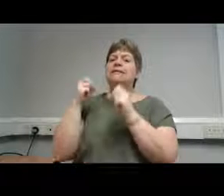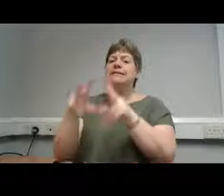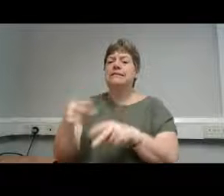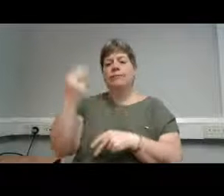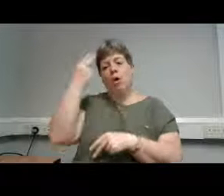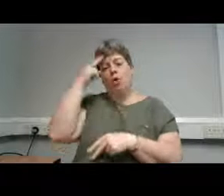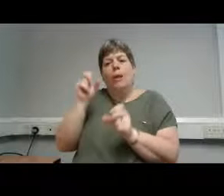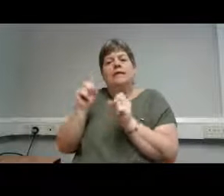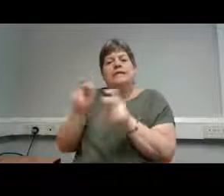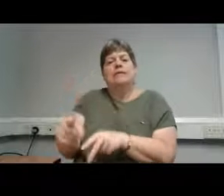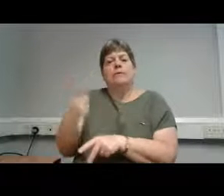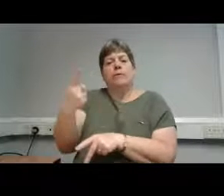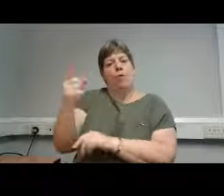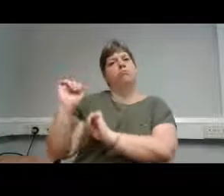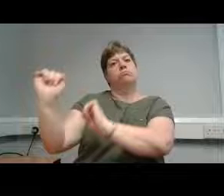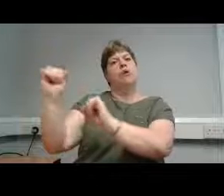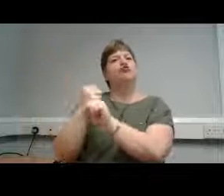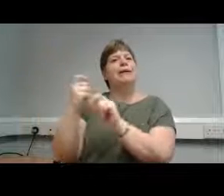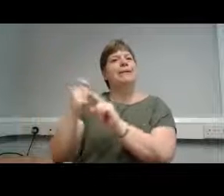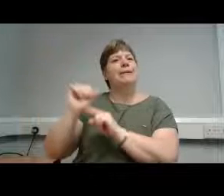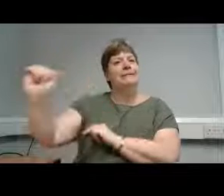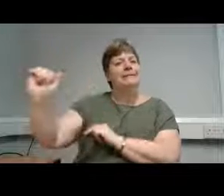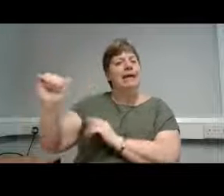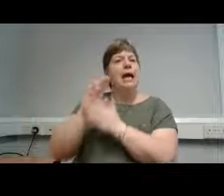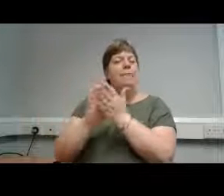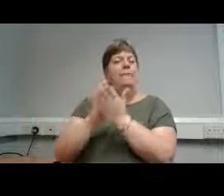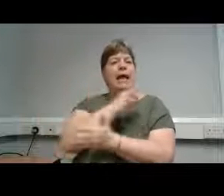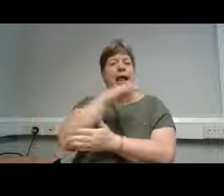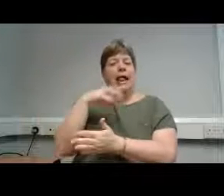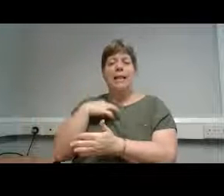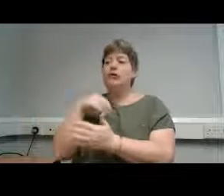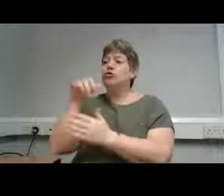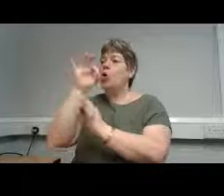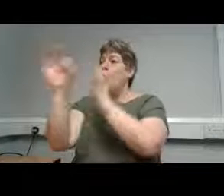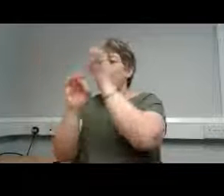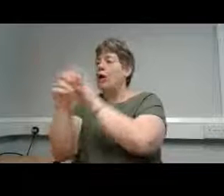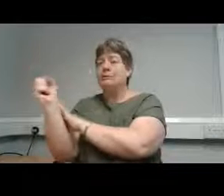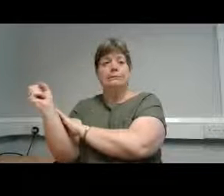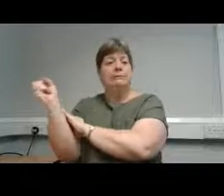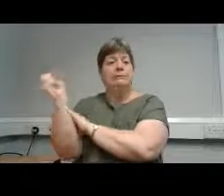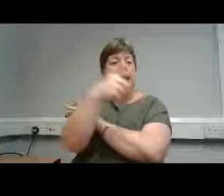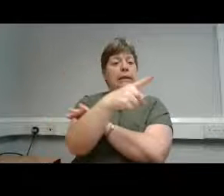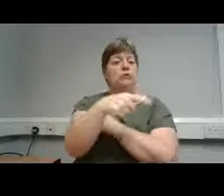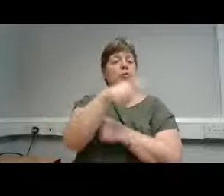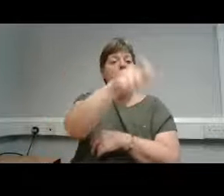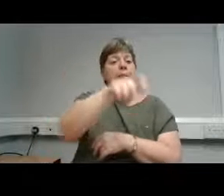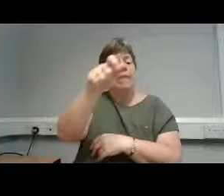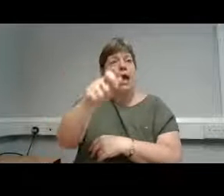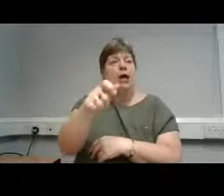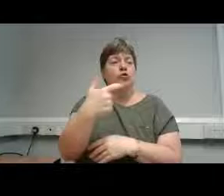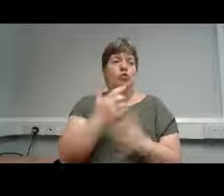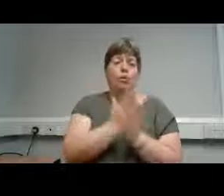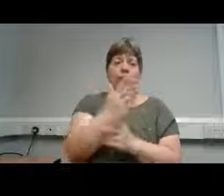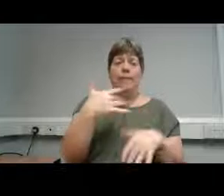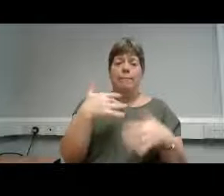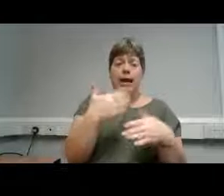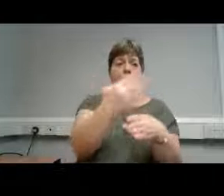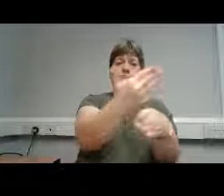1, and that means that clinicians can send those questionnaires out to people who live with pain in advance of